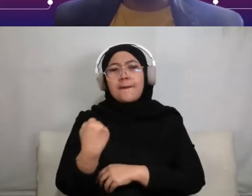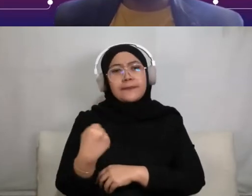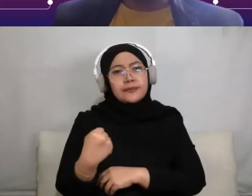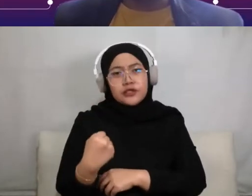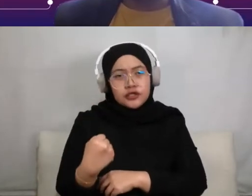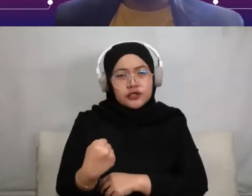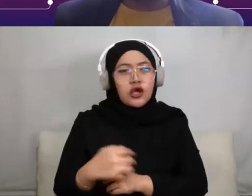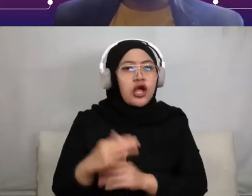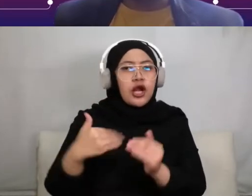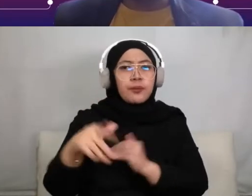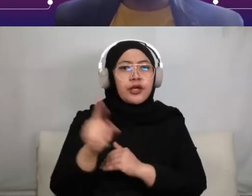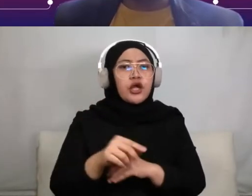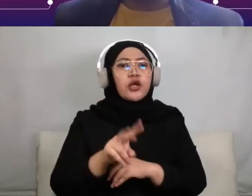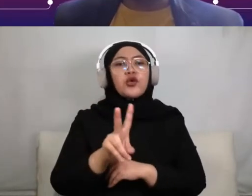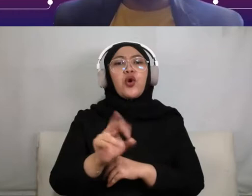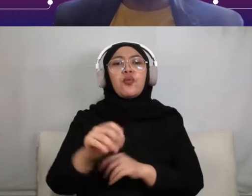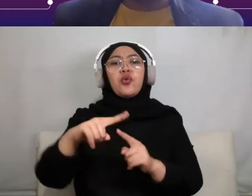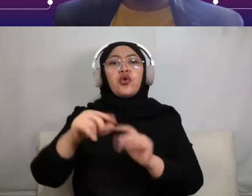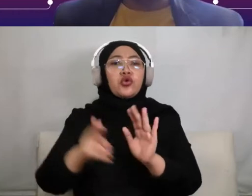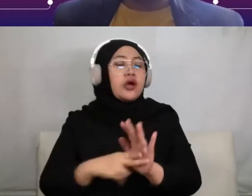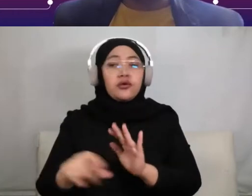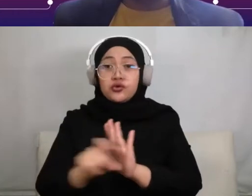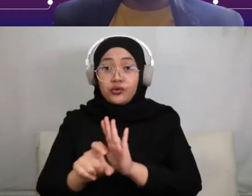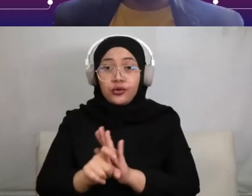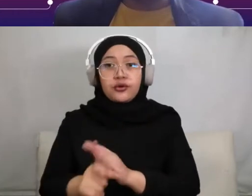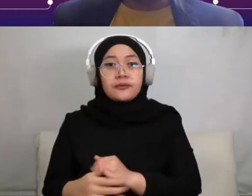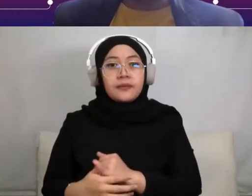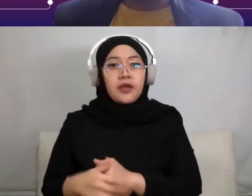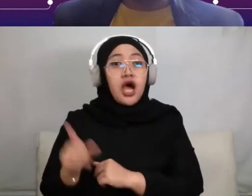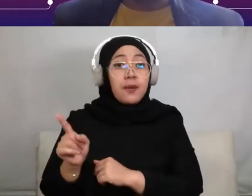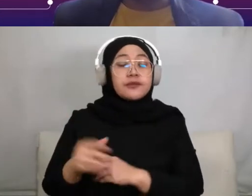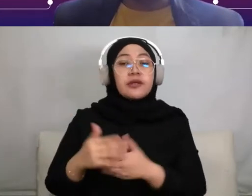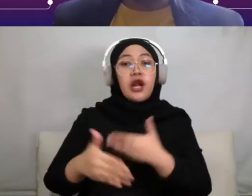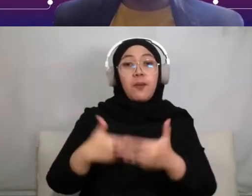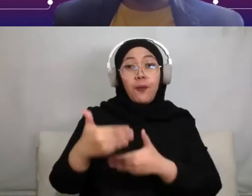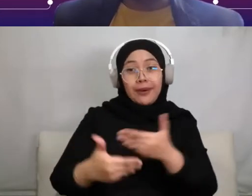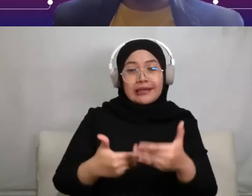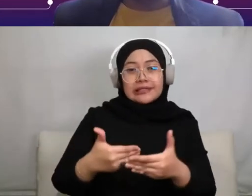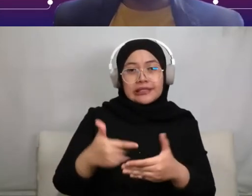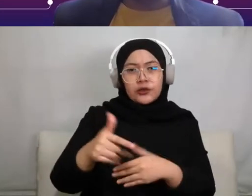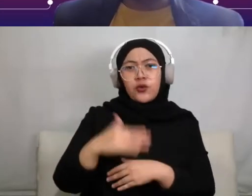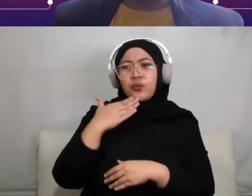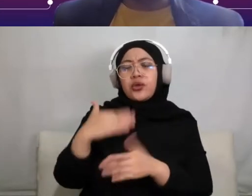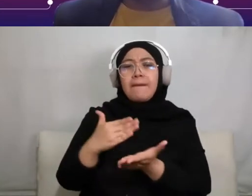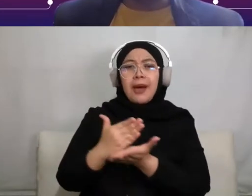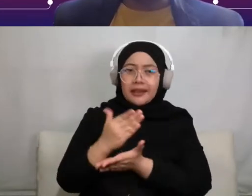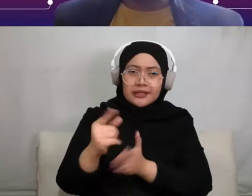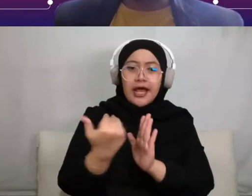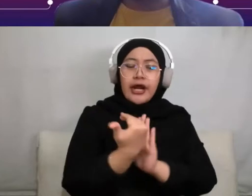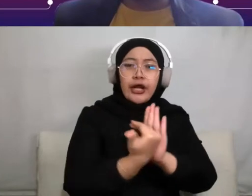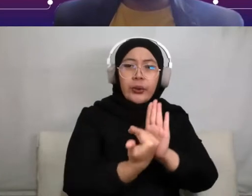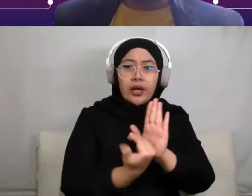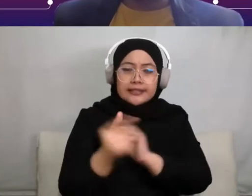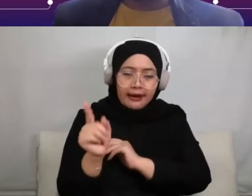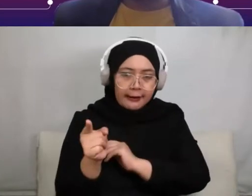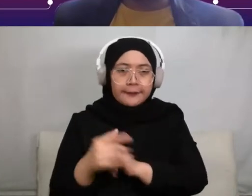25 tons, let's say? So because in our operation, we also have a limitation in terms of like the weight, the allowed weight